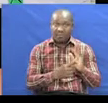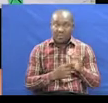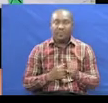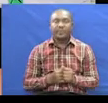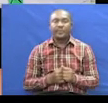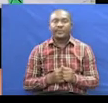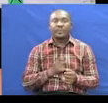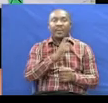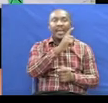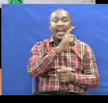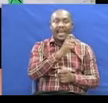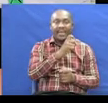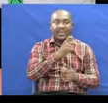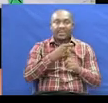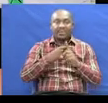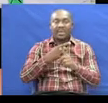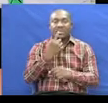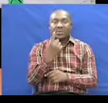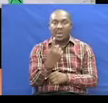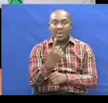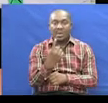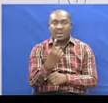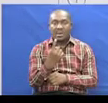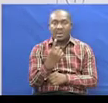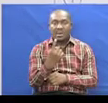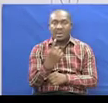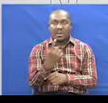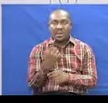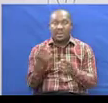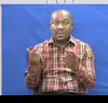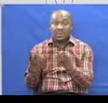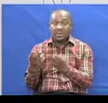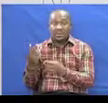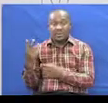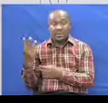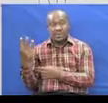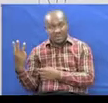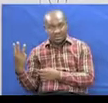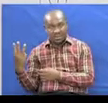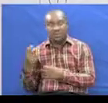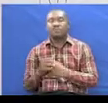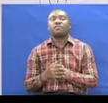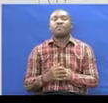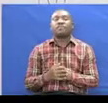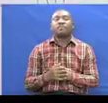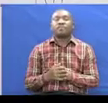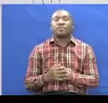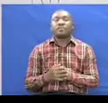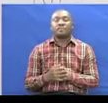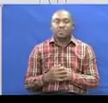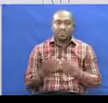X plus 1 then is equal to 3. It's